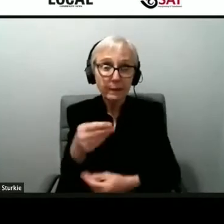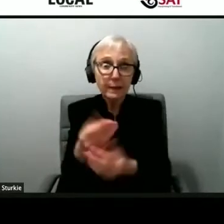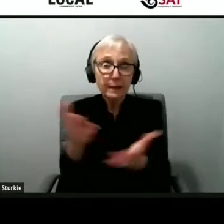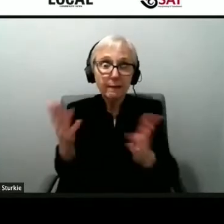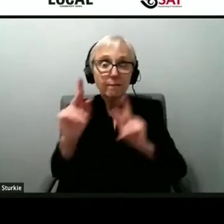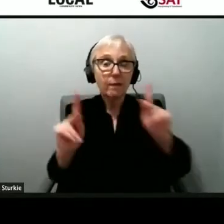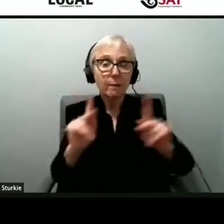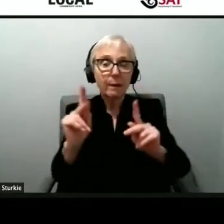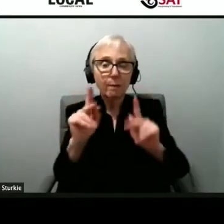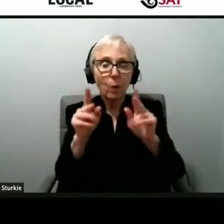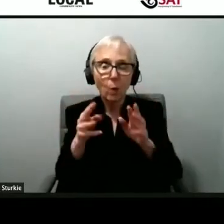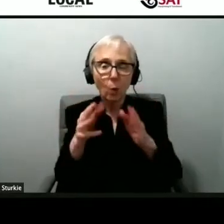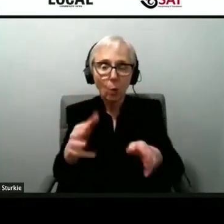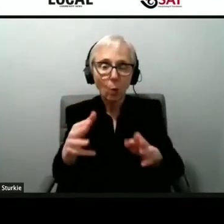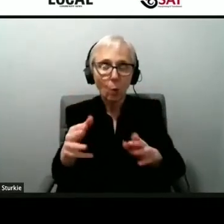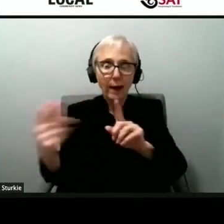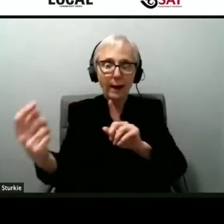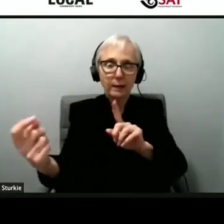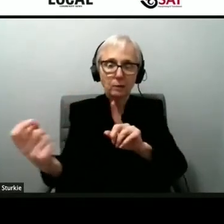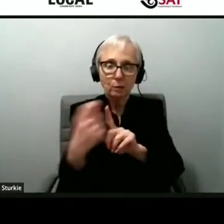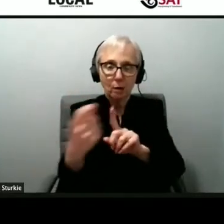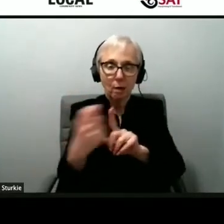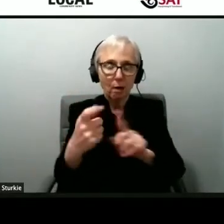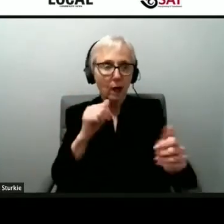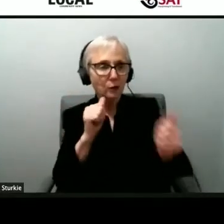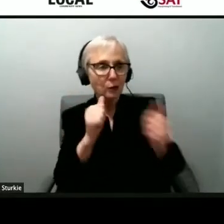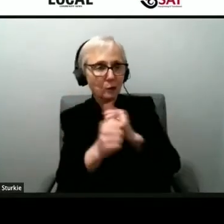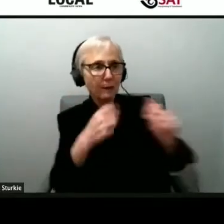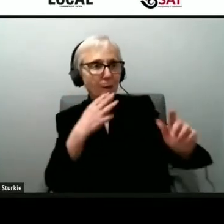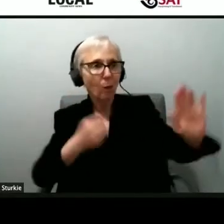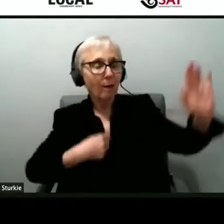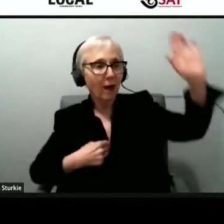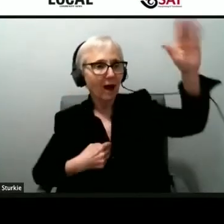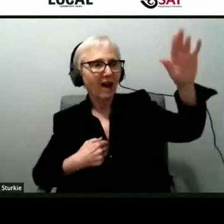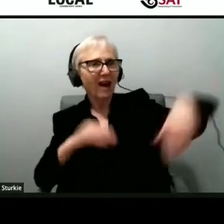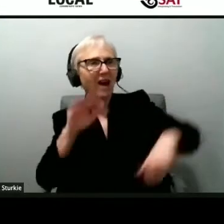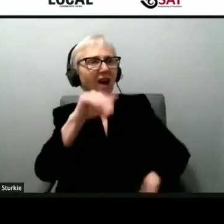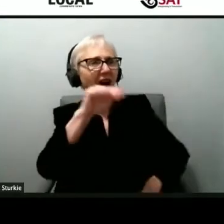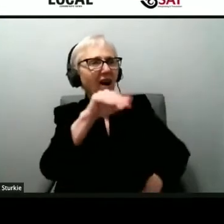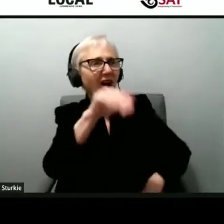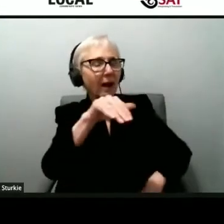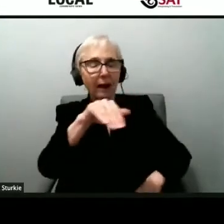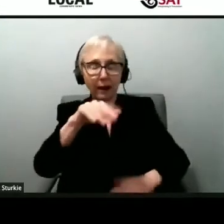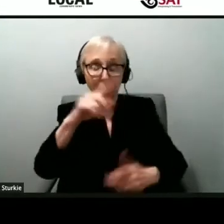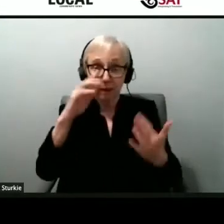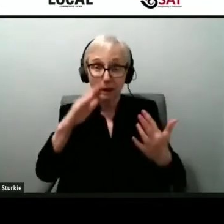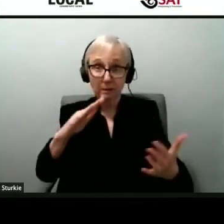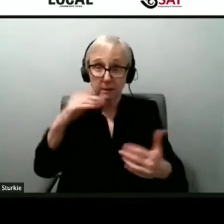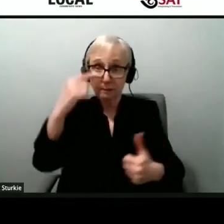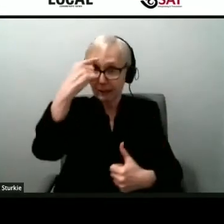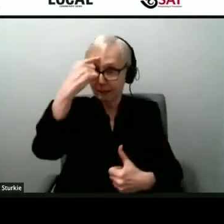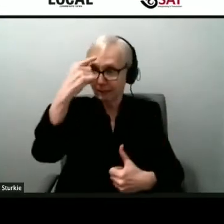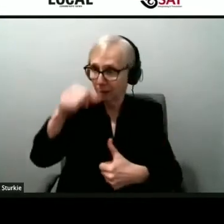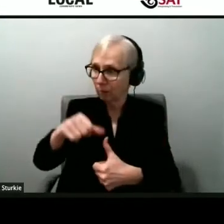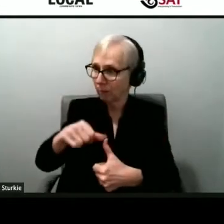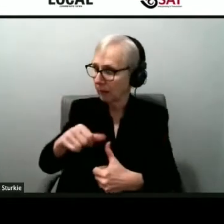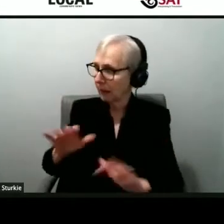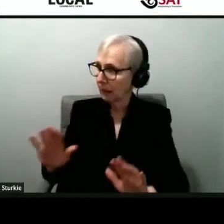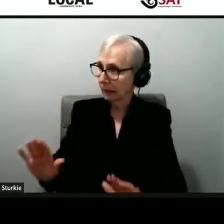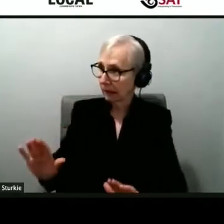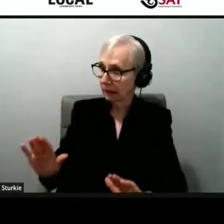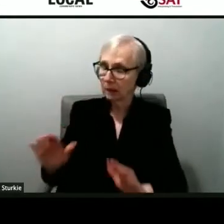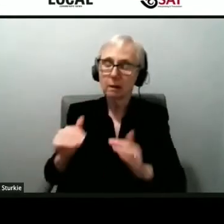to contact us, not just pass me a Walmart and say a few words to me and expect me to remember your situation, but we